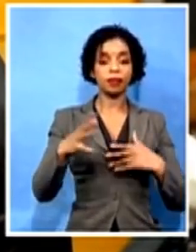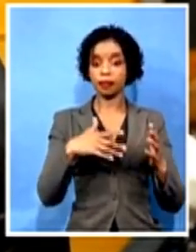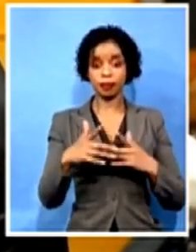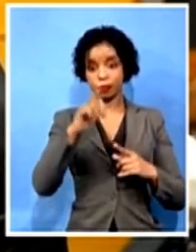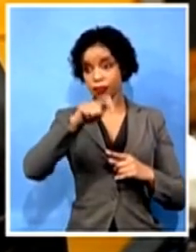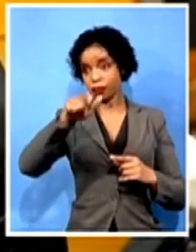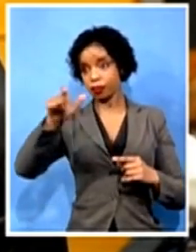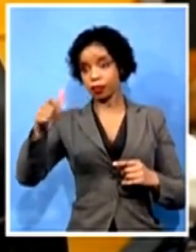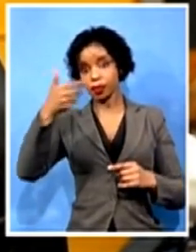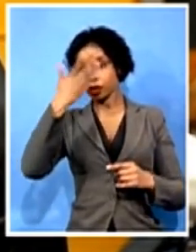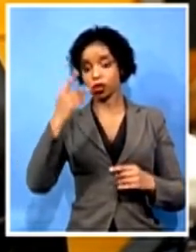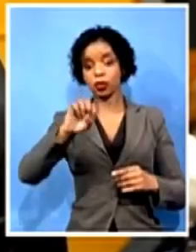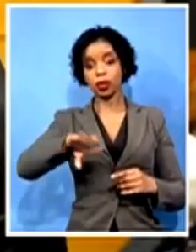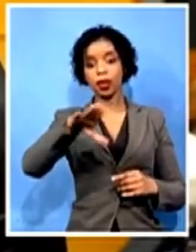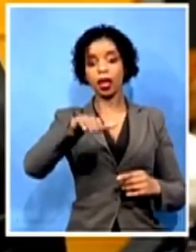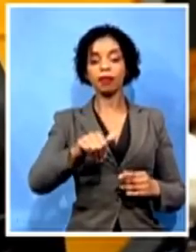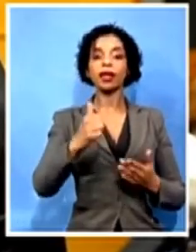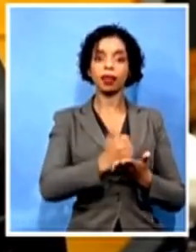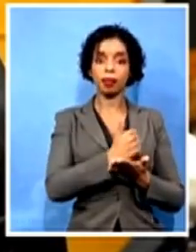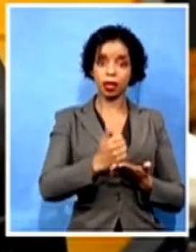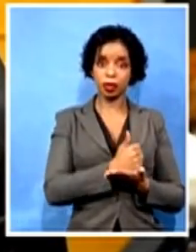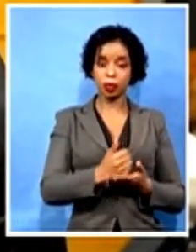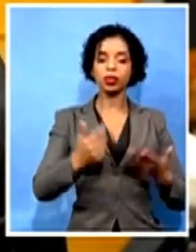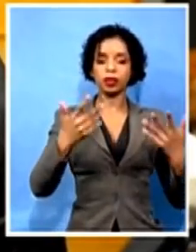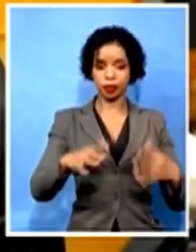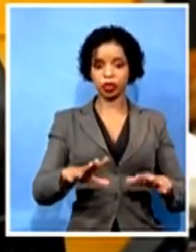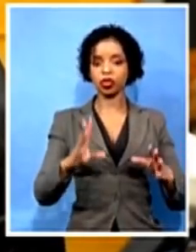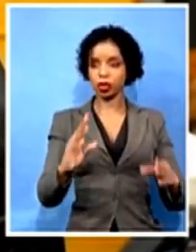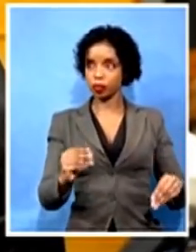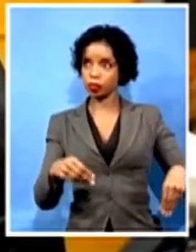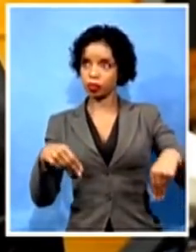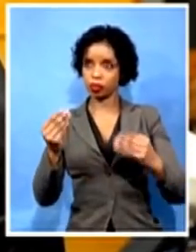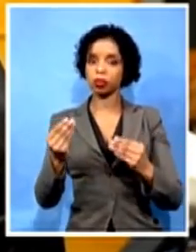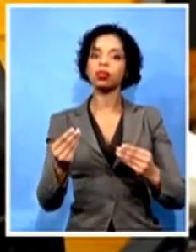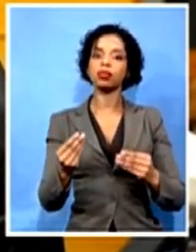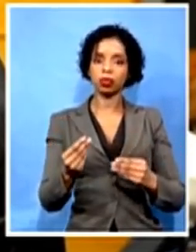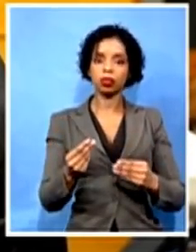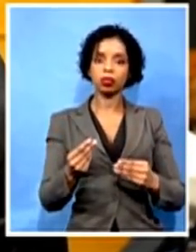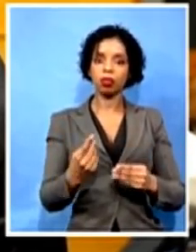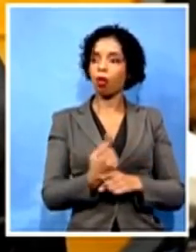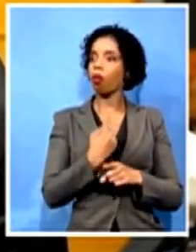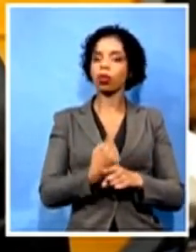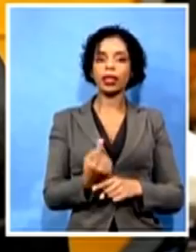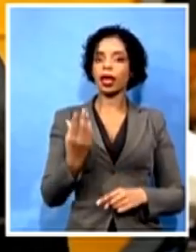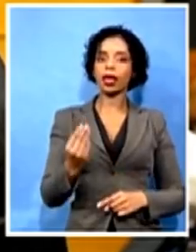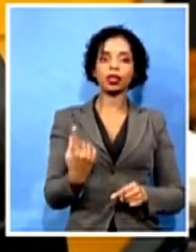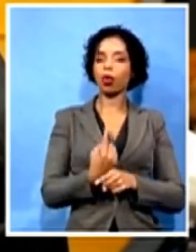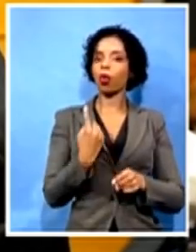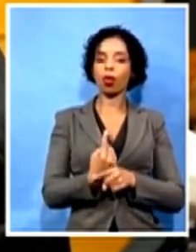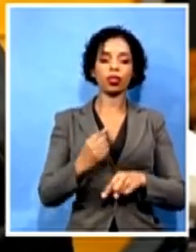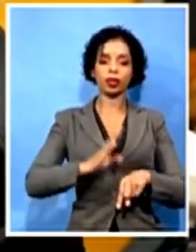Colonel Lazarus, and he's had it all the time, even though he was more than willing to return the passport, and there were